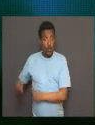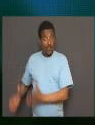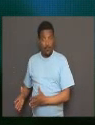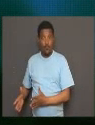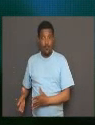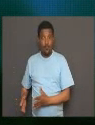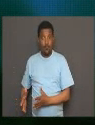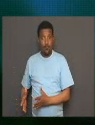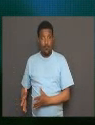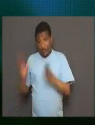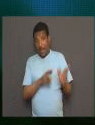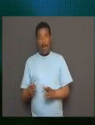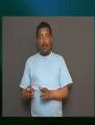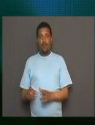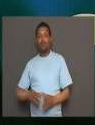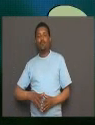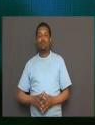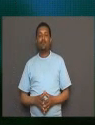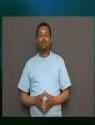Students, let's get ready.